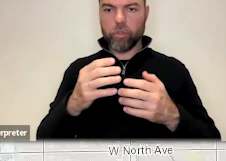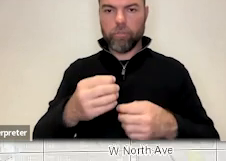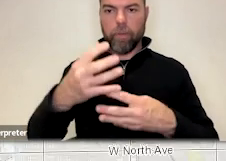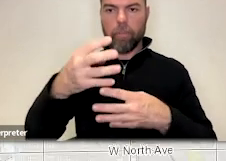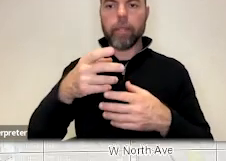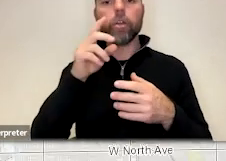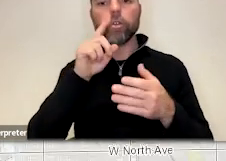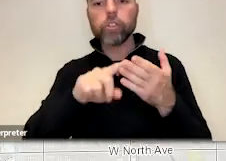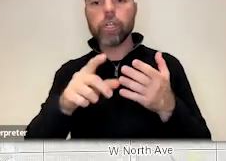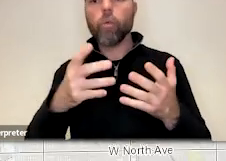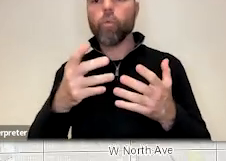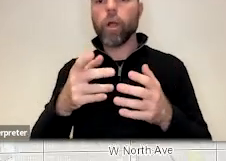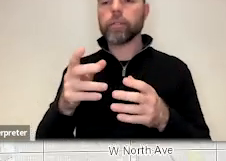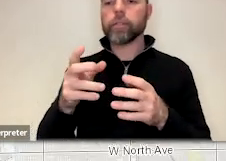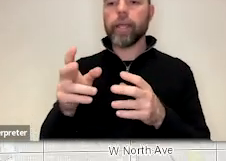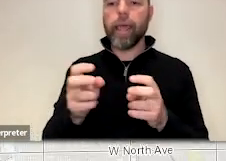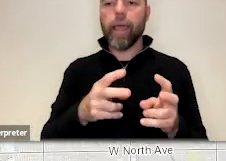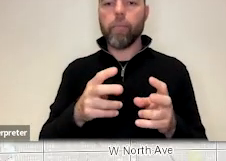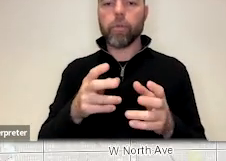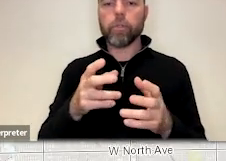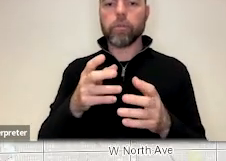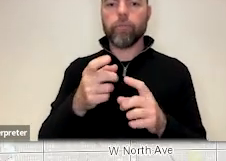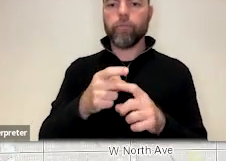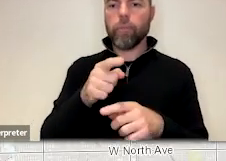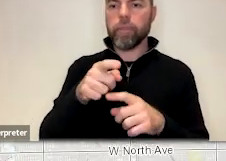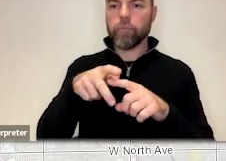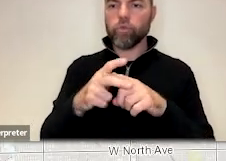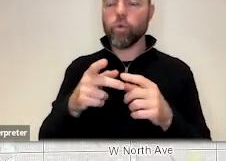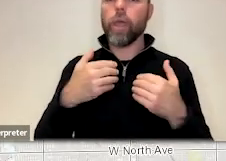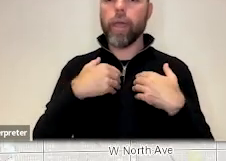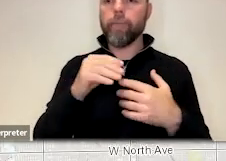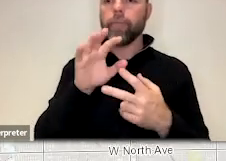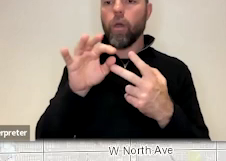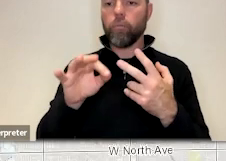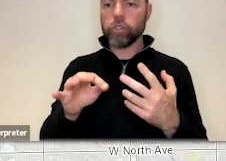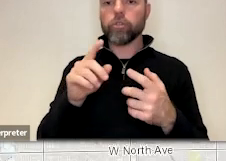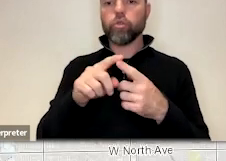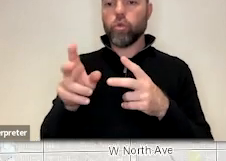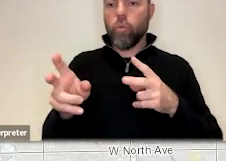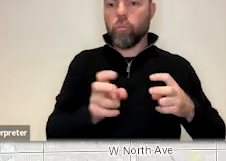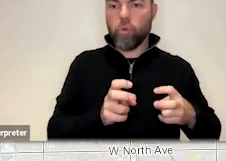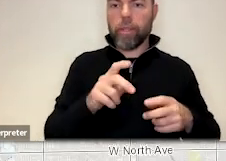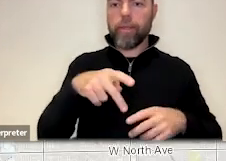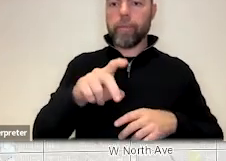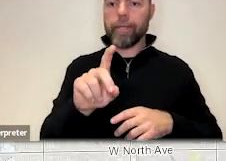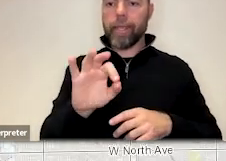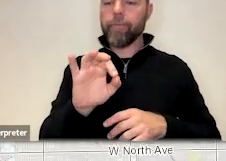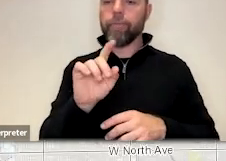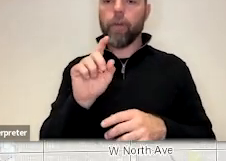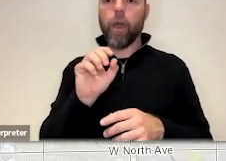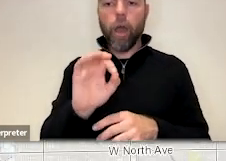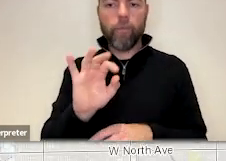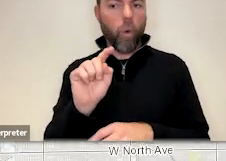outputs that we can get from the tool. We have the option to pull out a PDF of just the